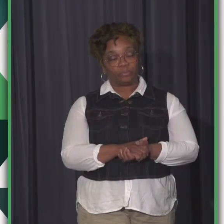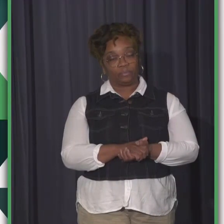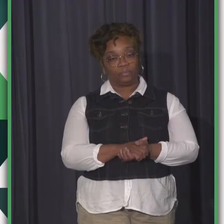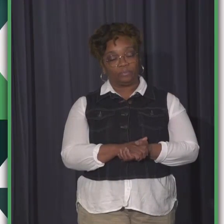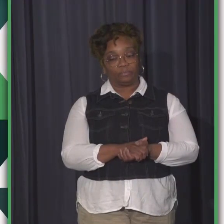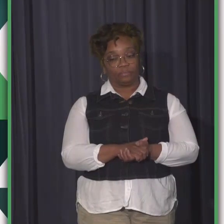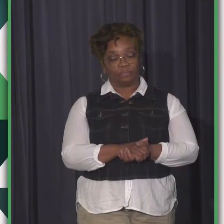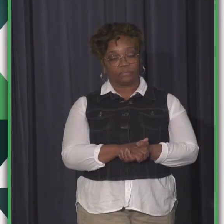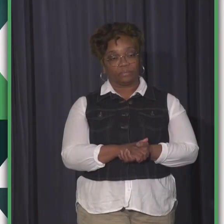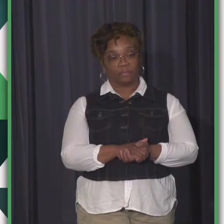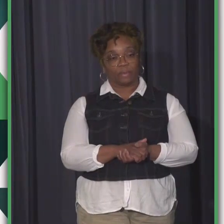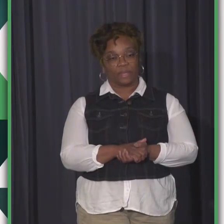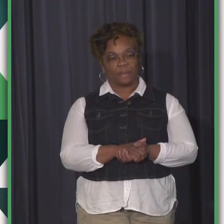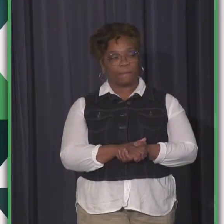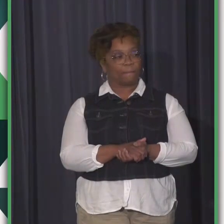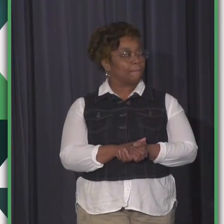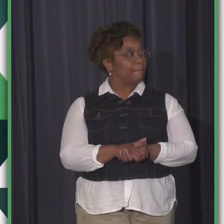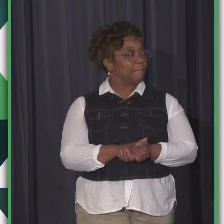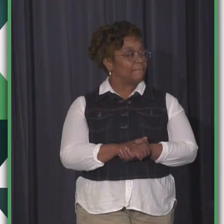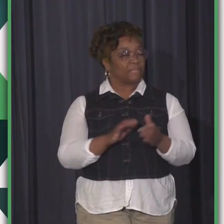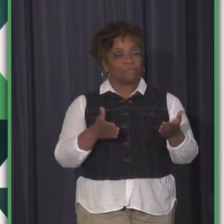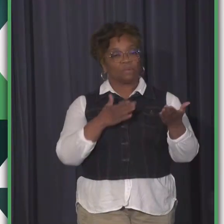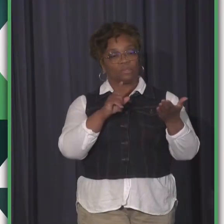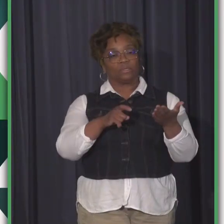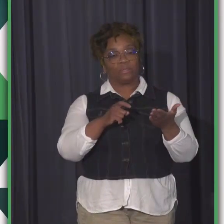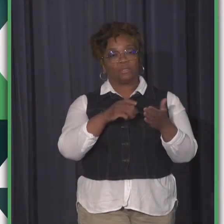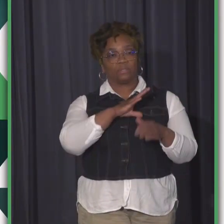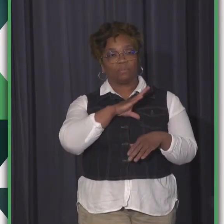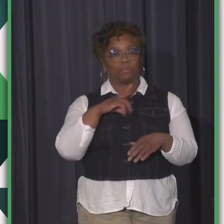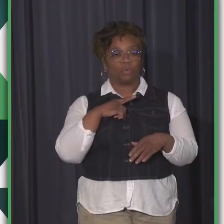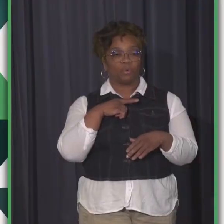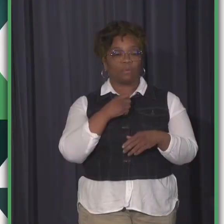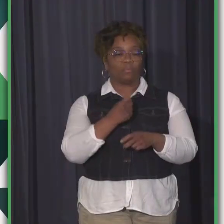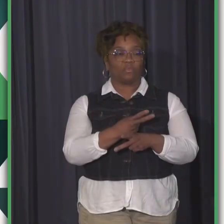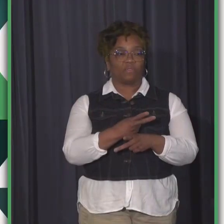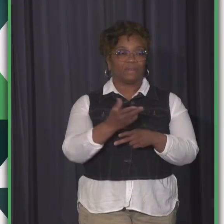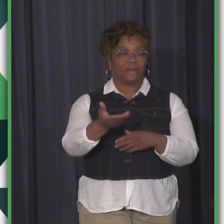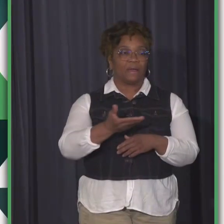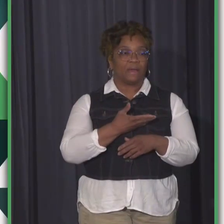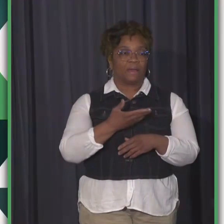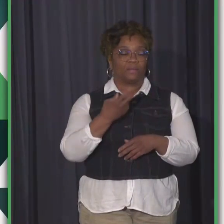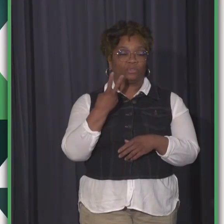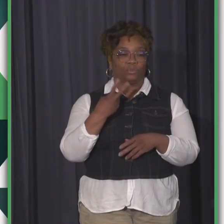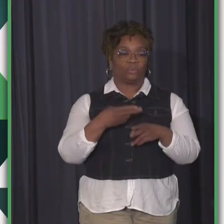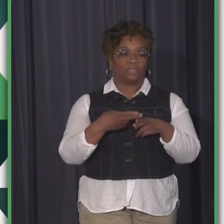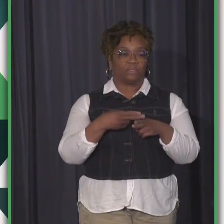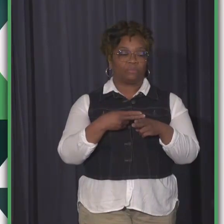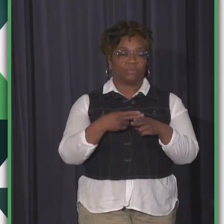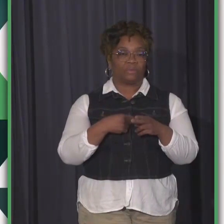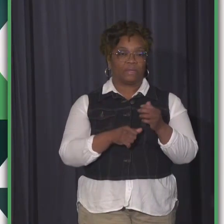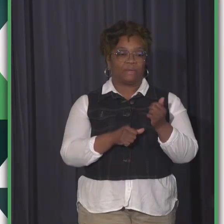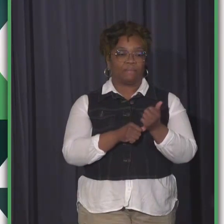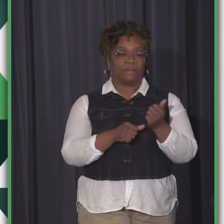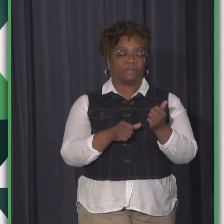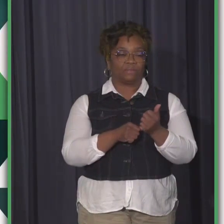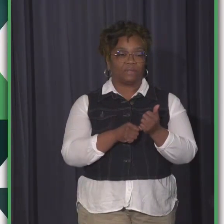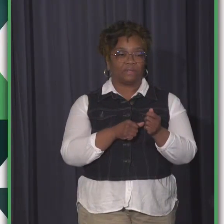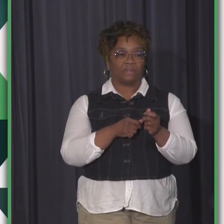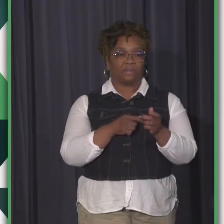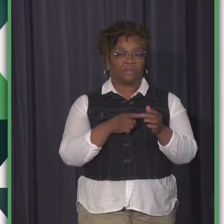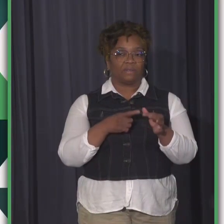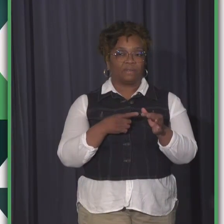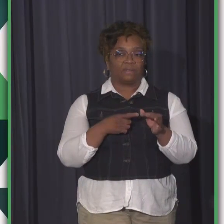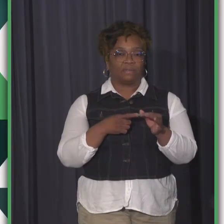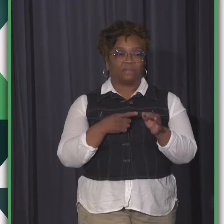This motion seeks the board's approval to immediately hire 2 temporary administrative special service task workers, employees